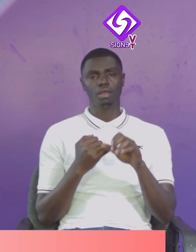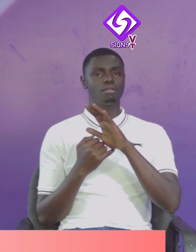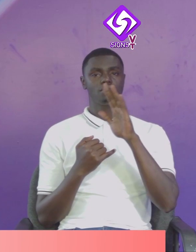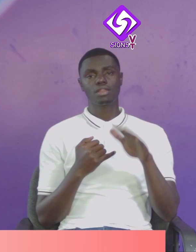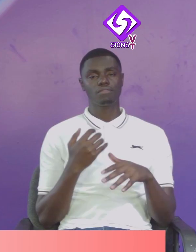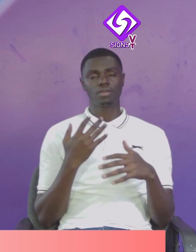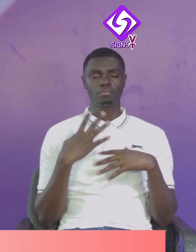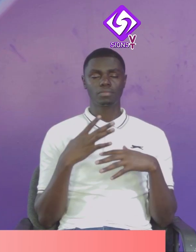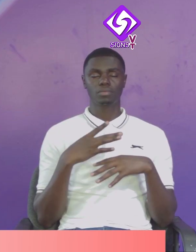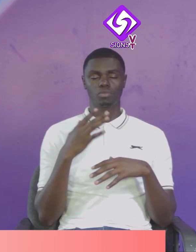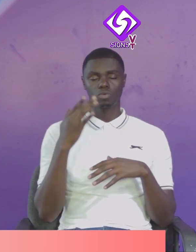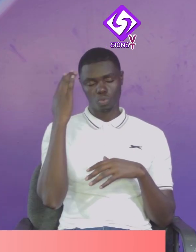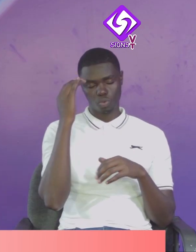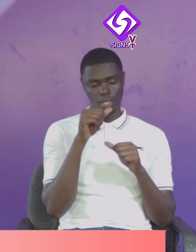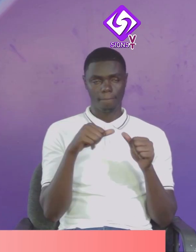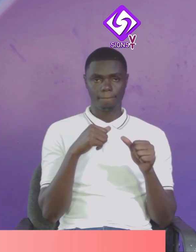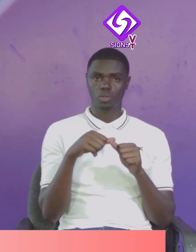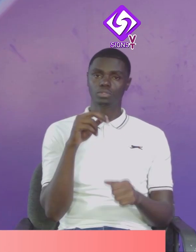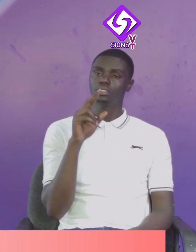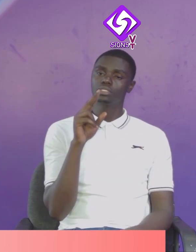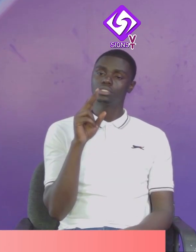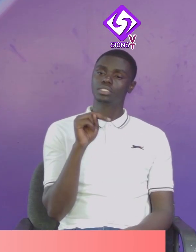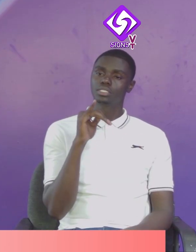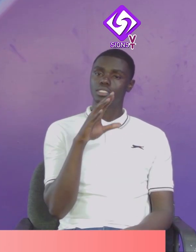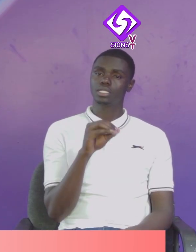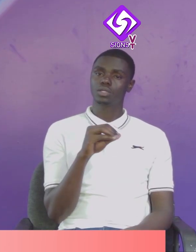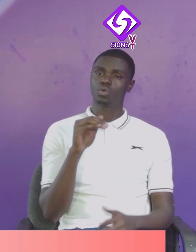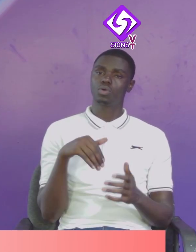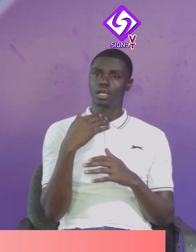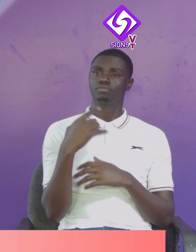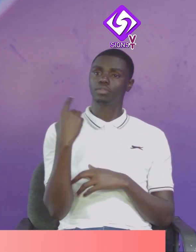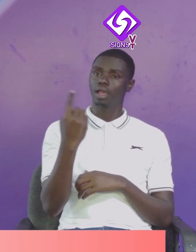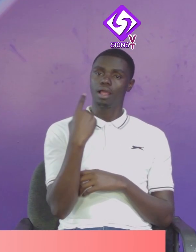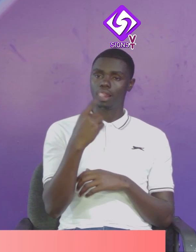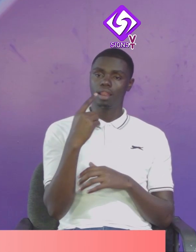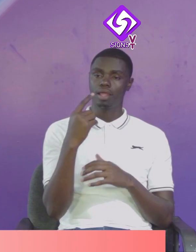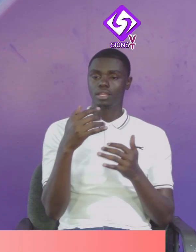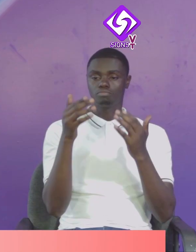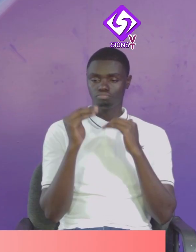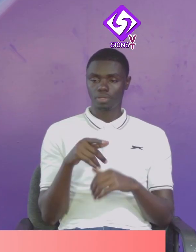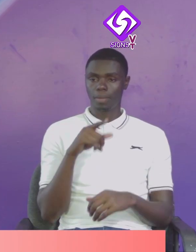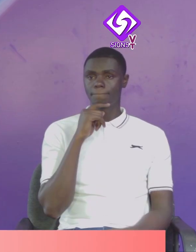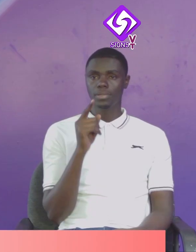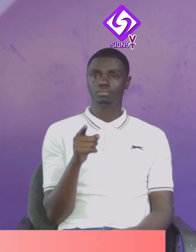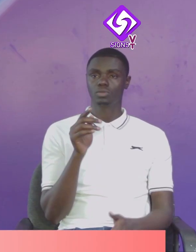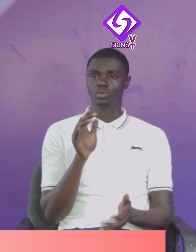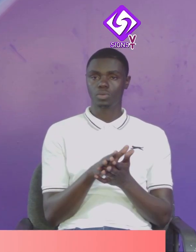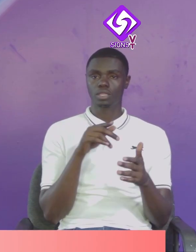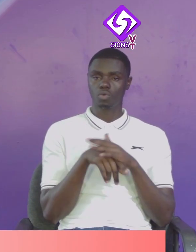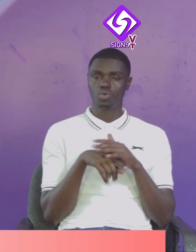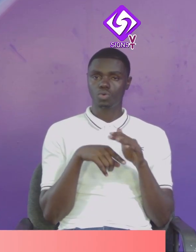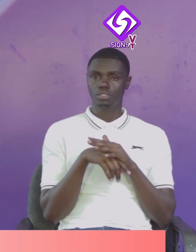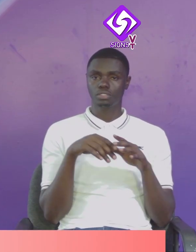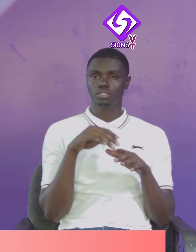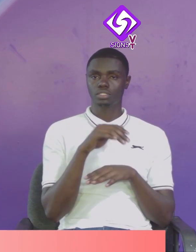Nick Woltermed before he joined the English Premier League. But look, after Haaland, it is him with the goals scored in